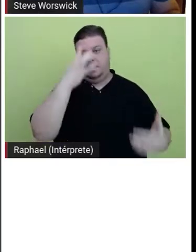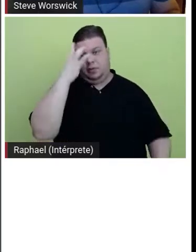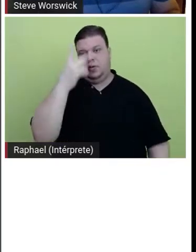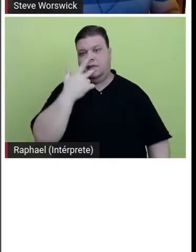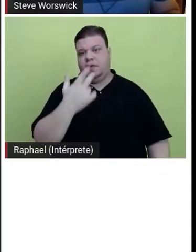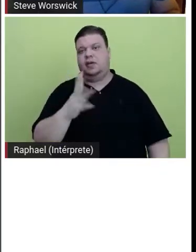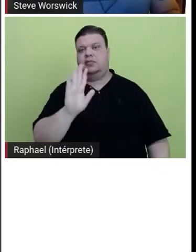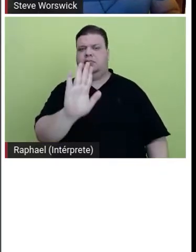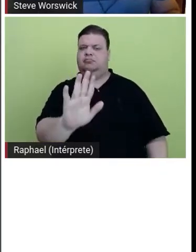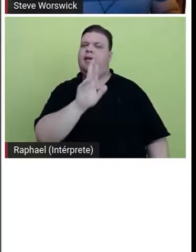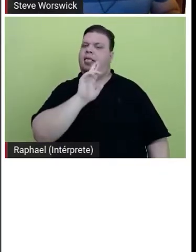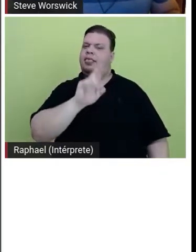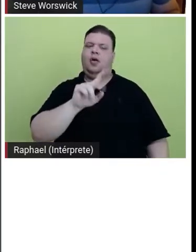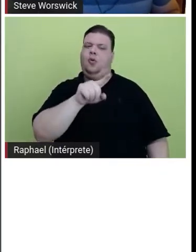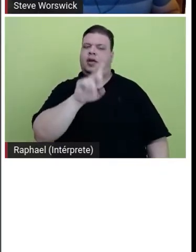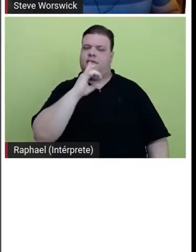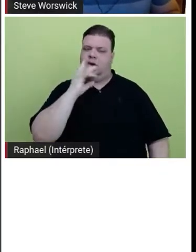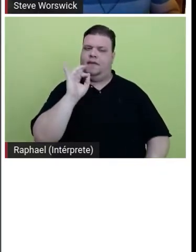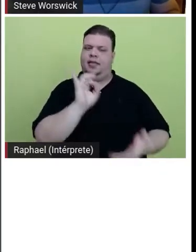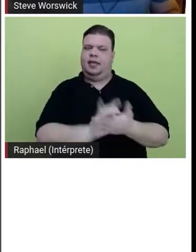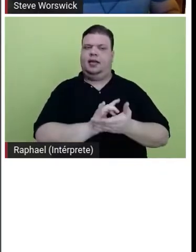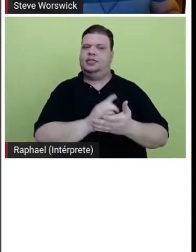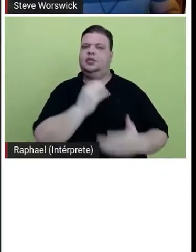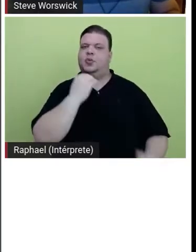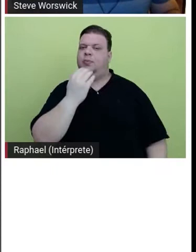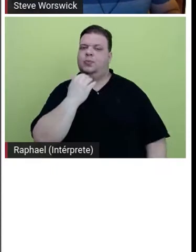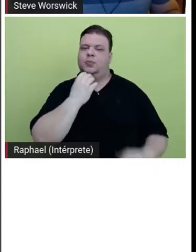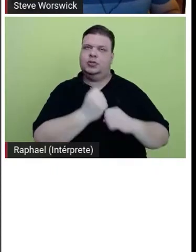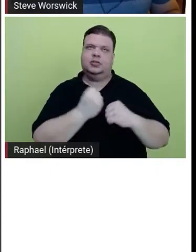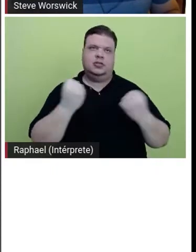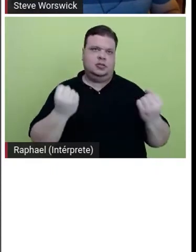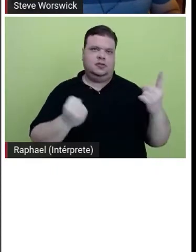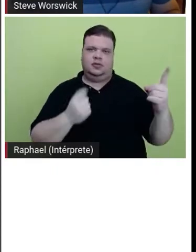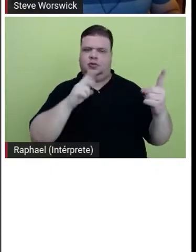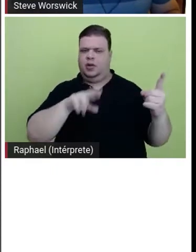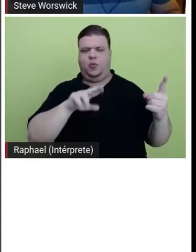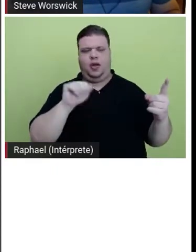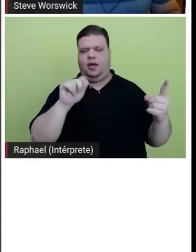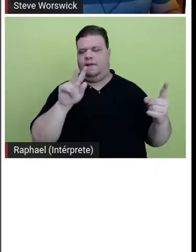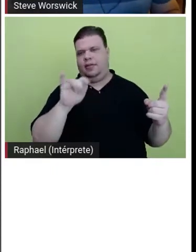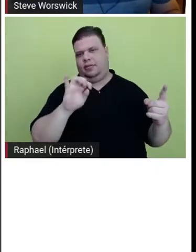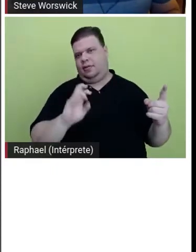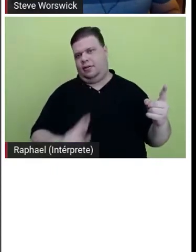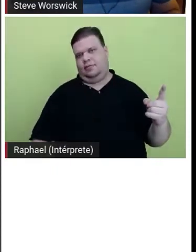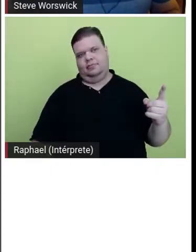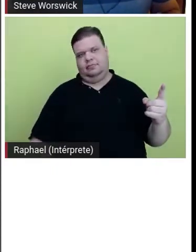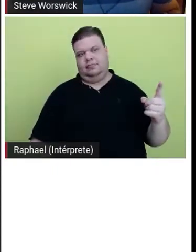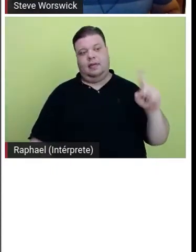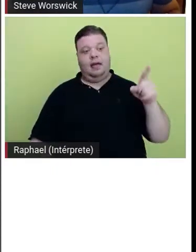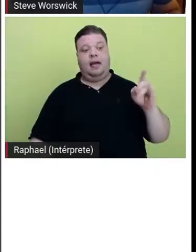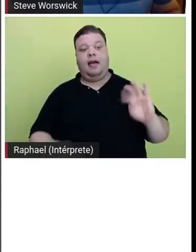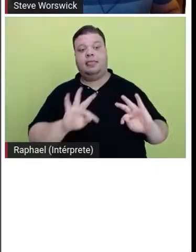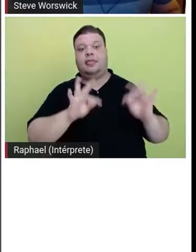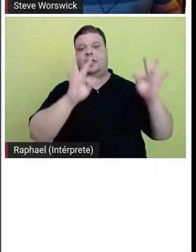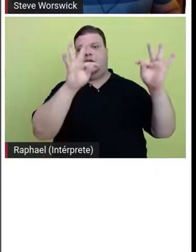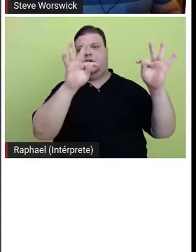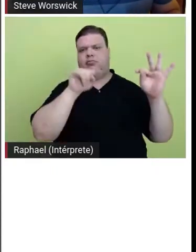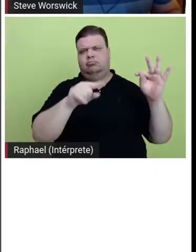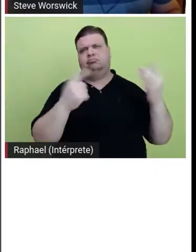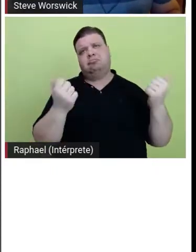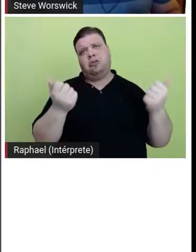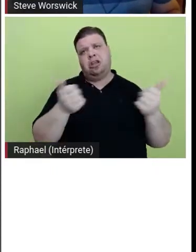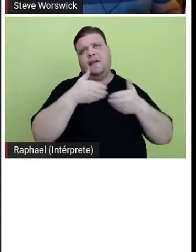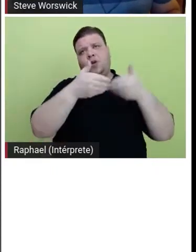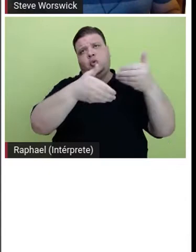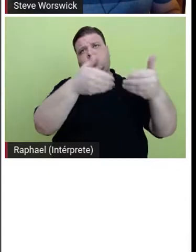Now, I won't have time to do a demo of Kooky today, so I'm going to get 25 minutes, but please pop along to